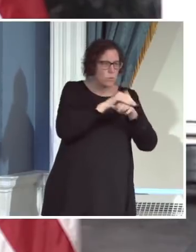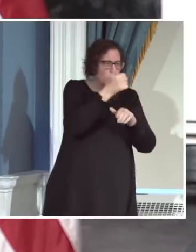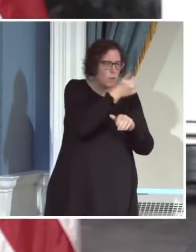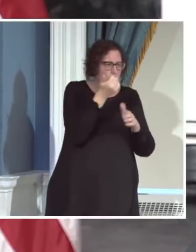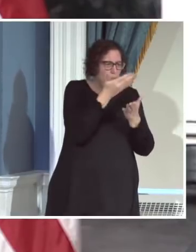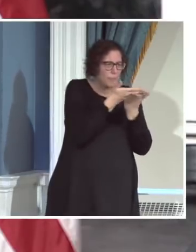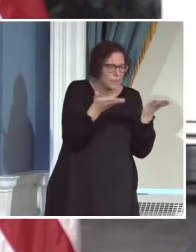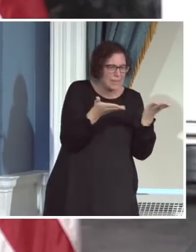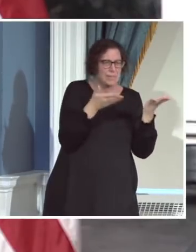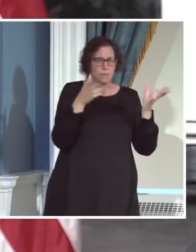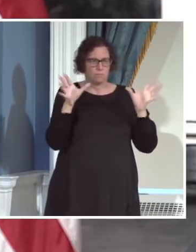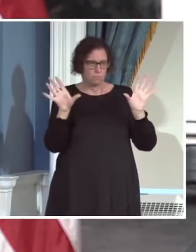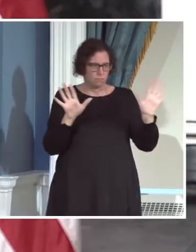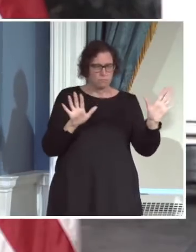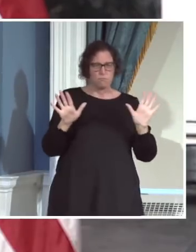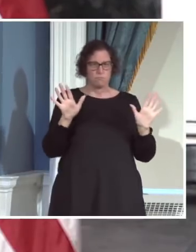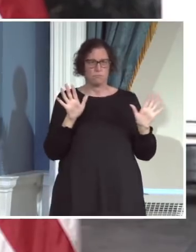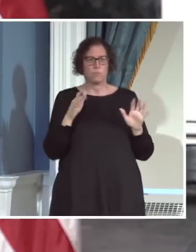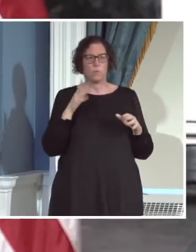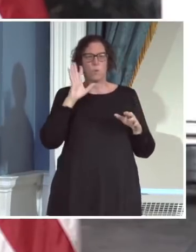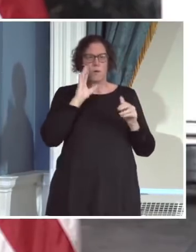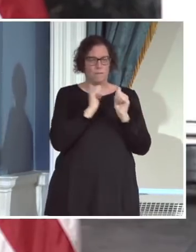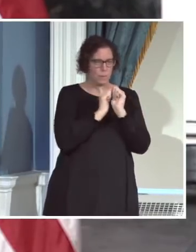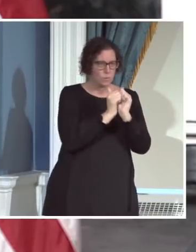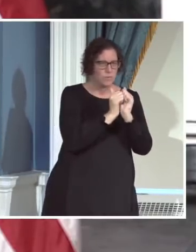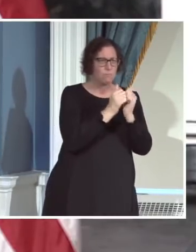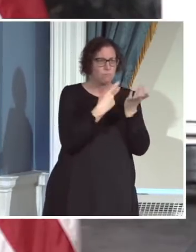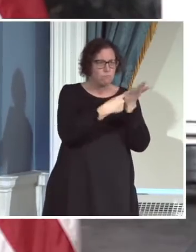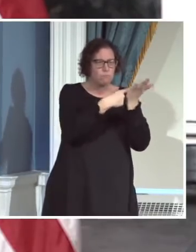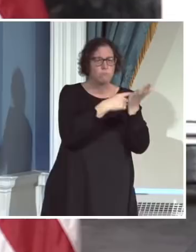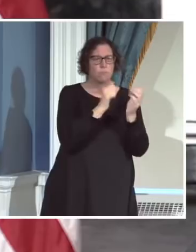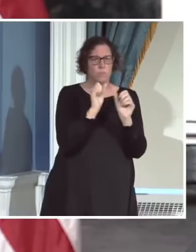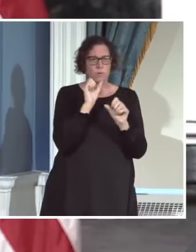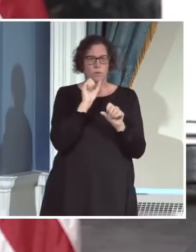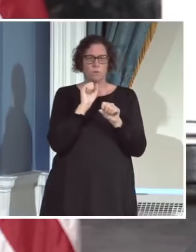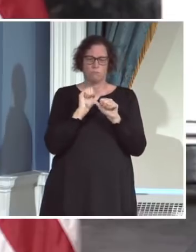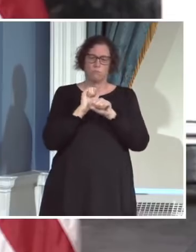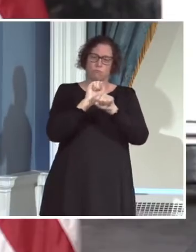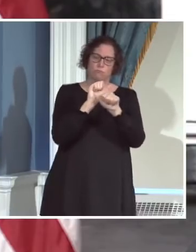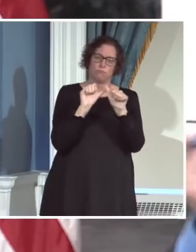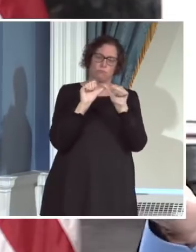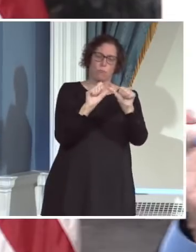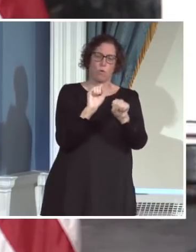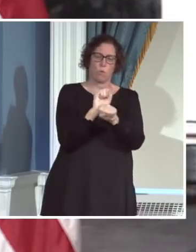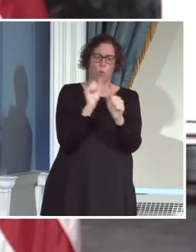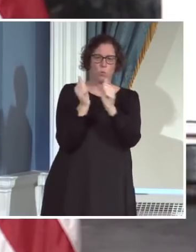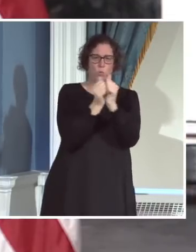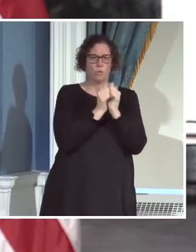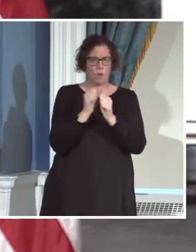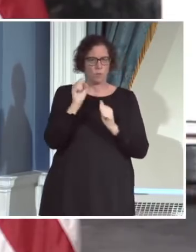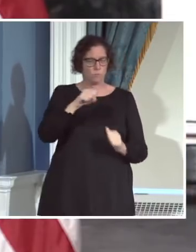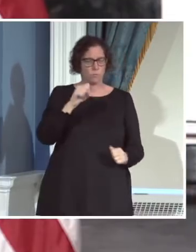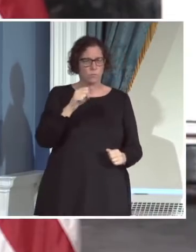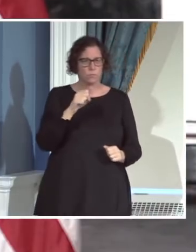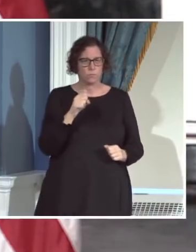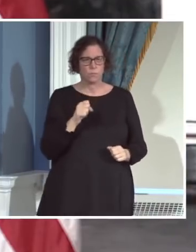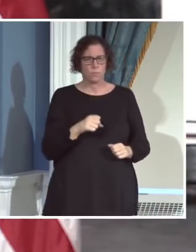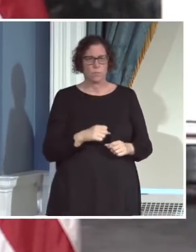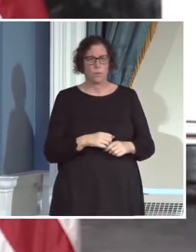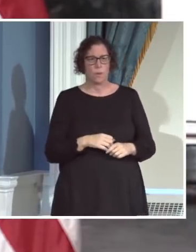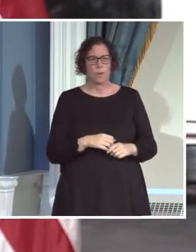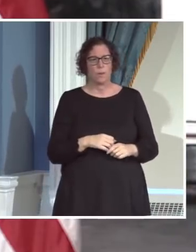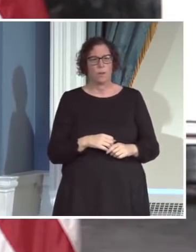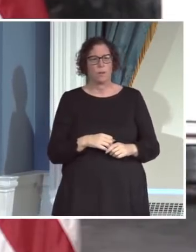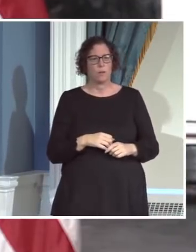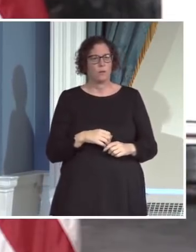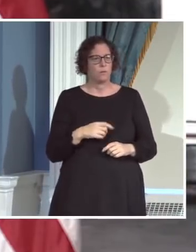a constant effort to keep building more and more capacity to protect Staten Islanders. Commissioner O'Neill, in terms